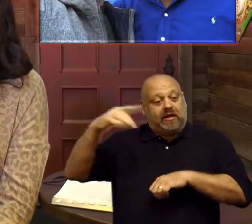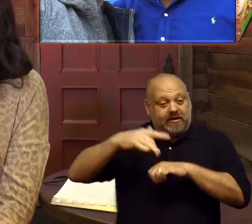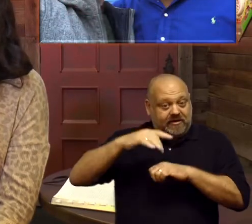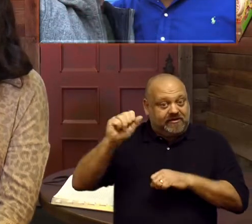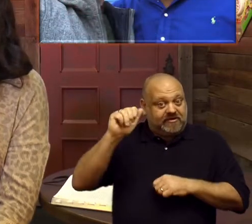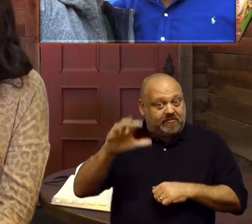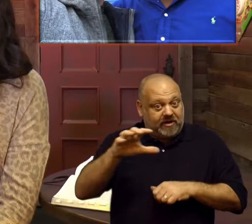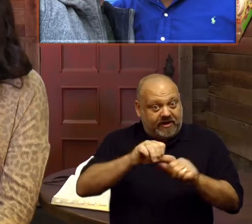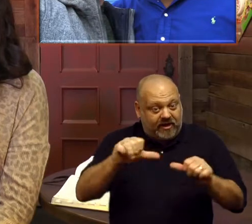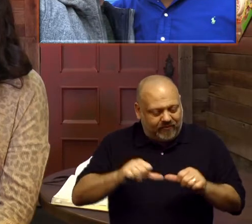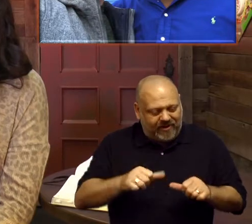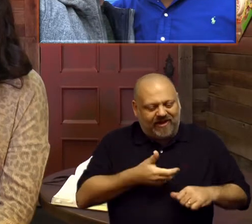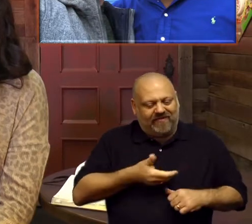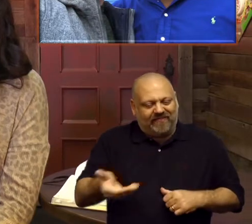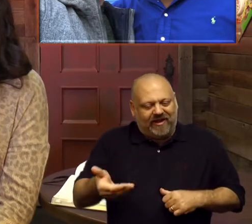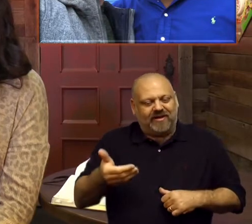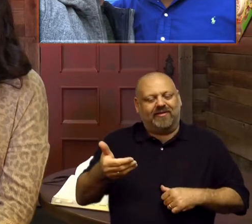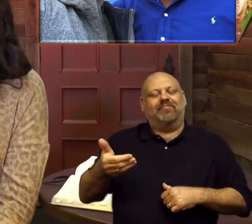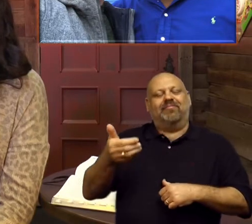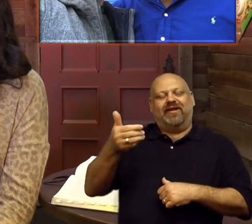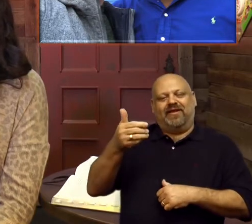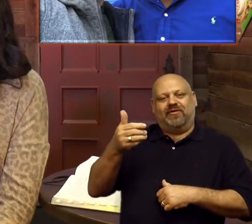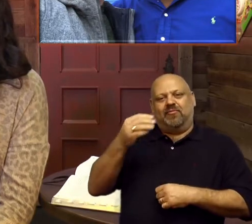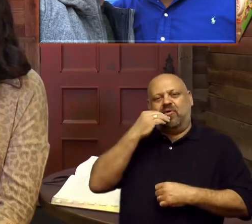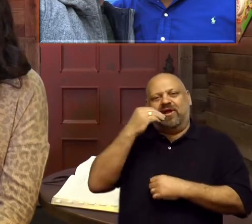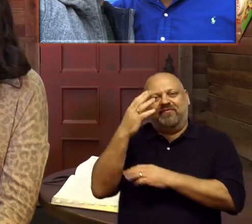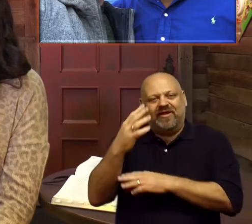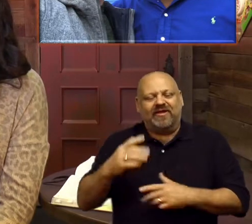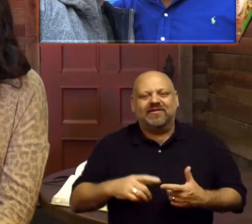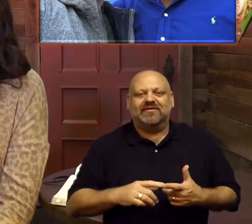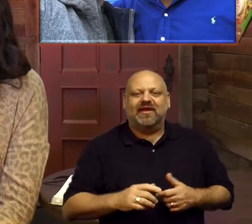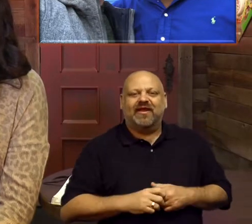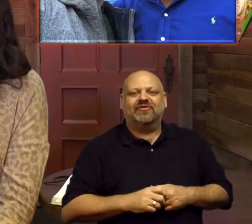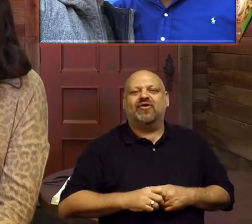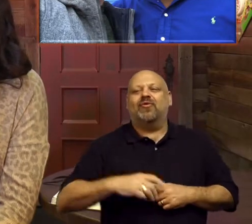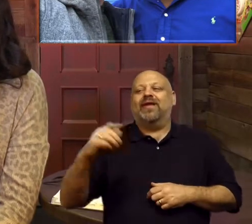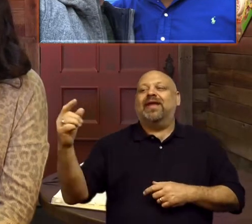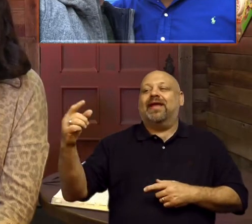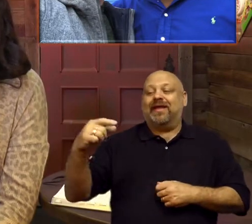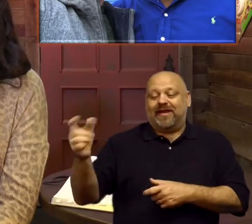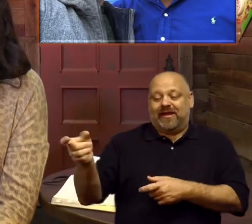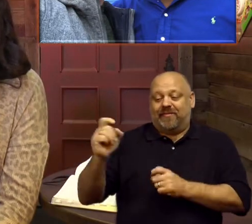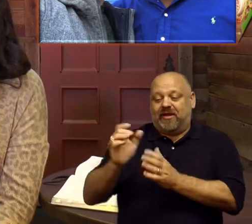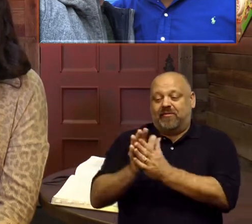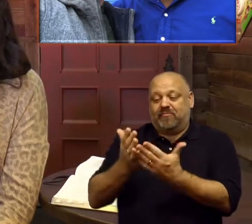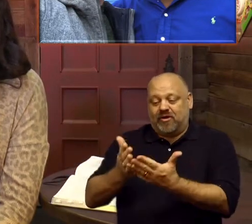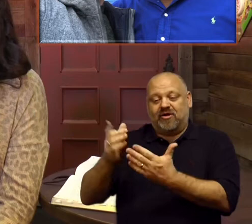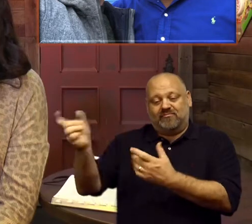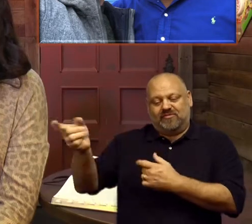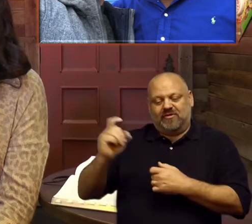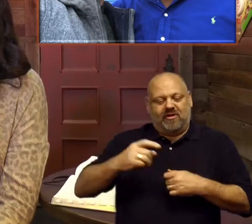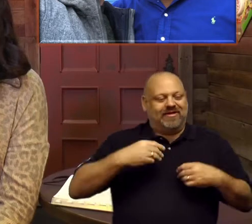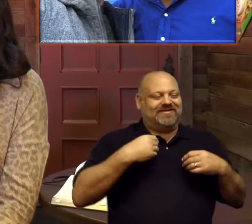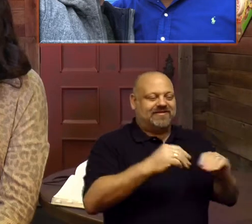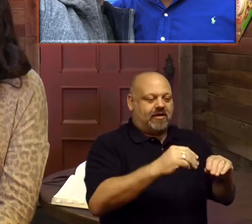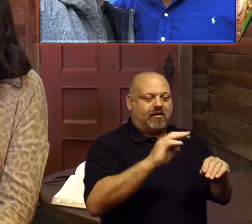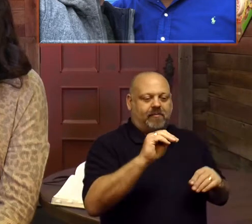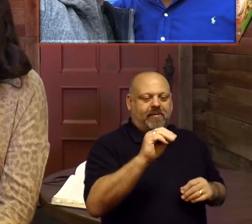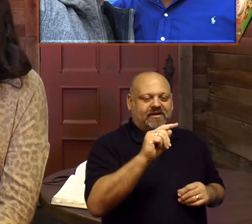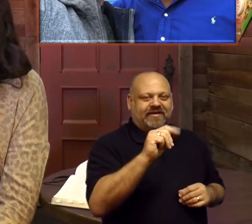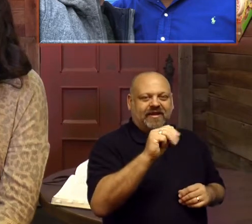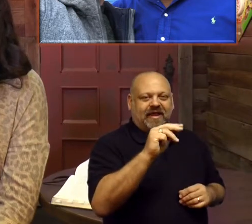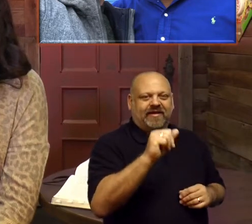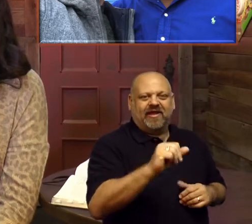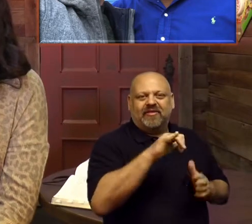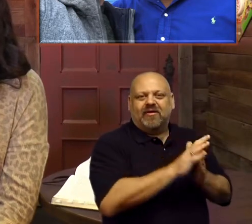Elk Grove, we had breakfast together, and he gave me a copy of a book that he just wrote called Sell Montana, which is a book of fiction. And